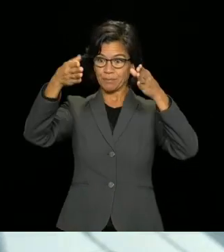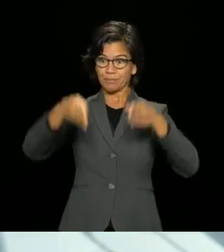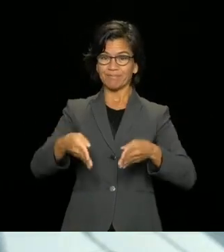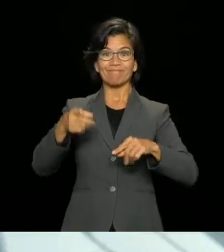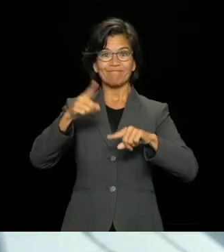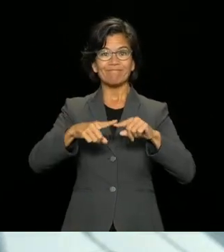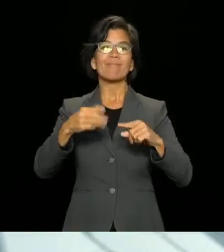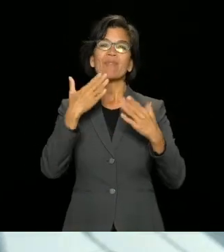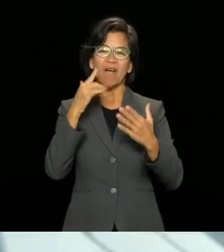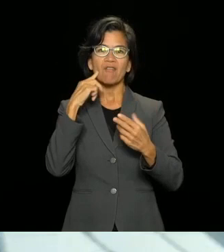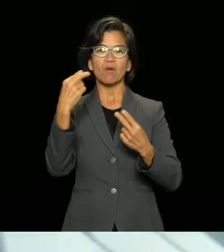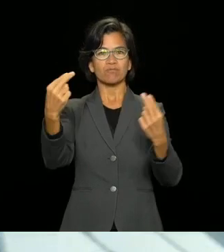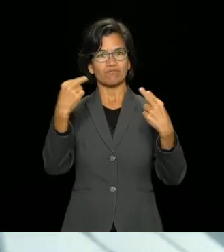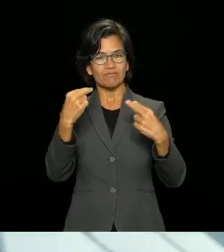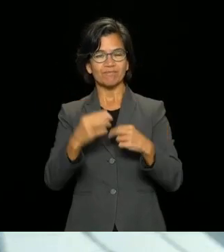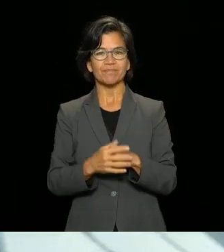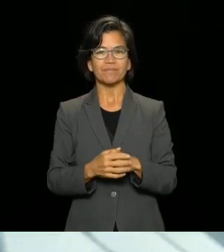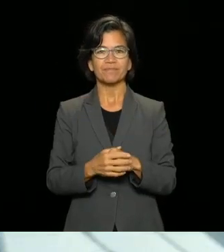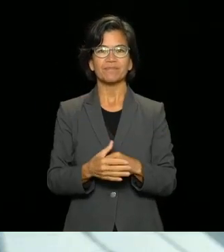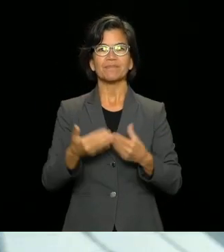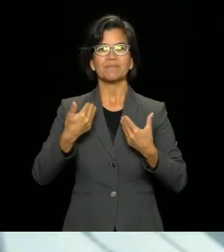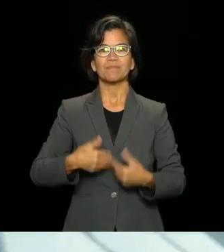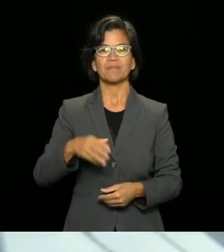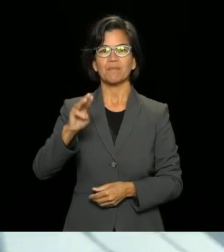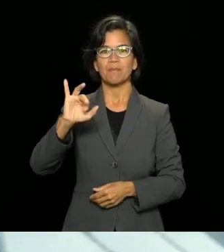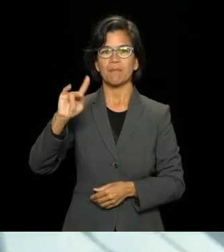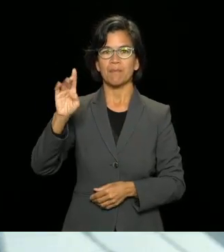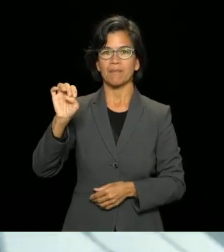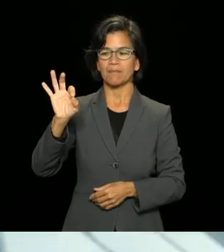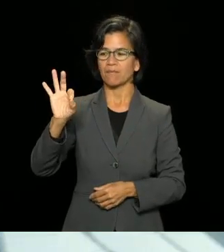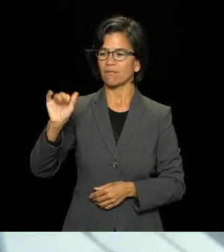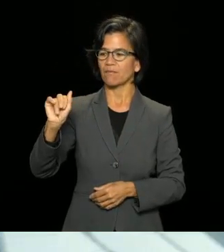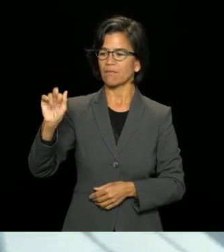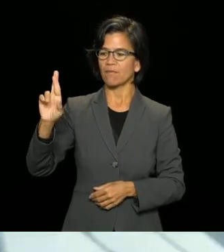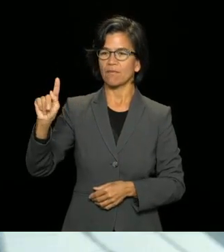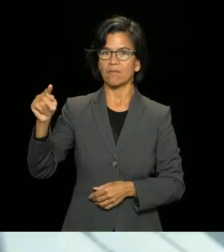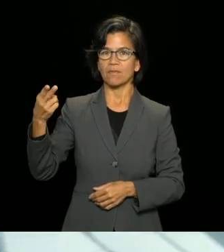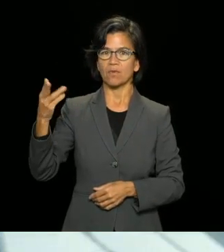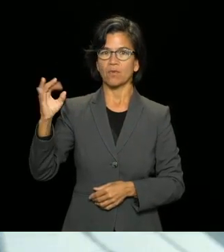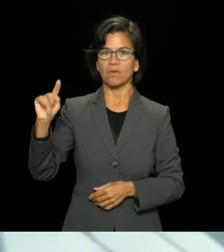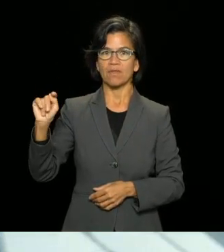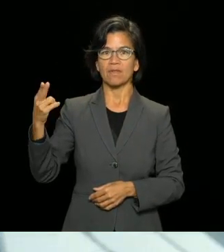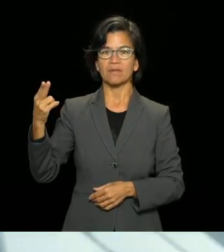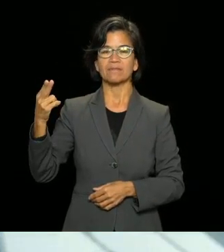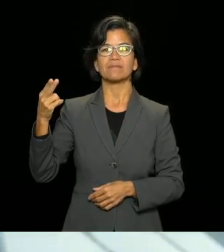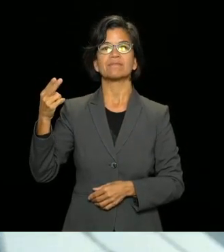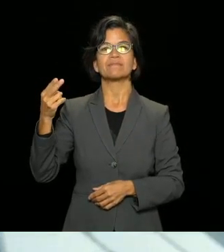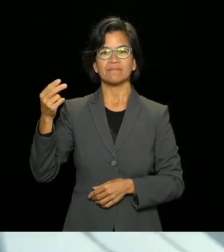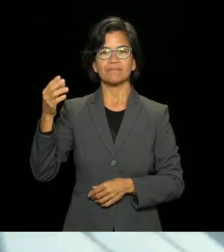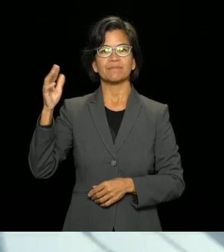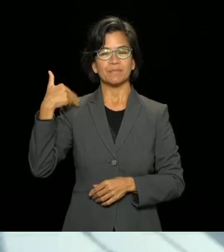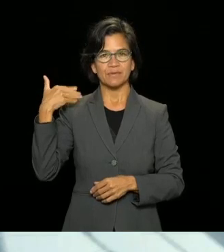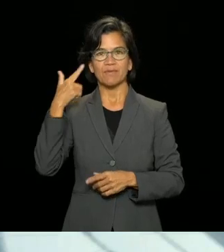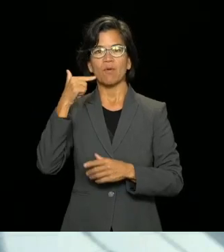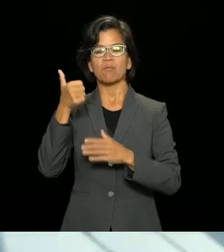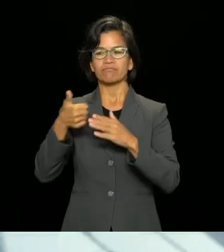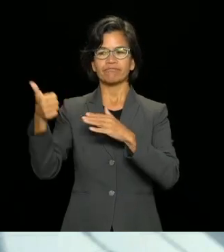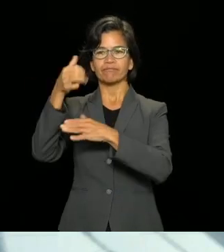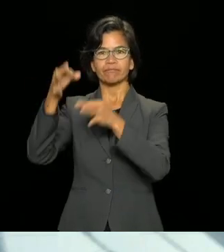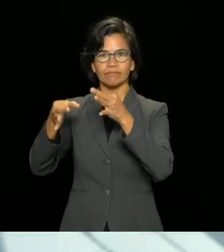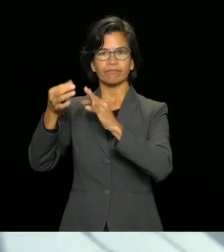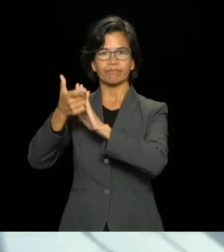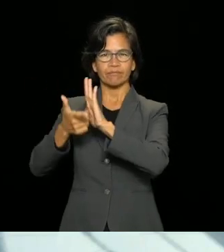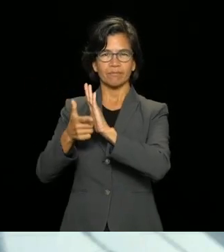Mike Farnworth, BC's Minister of Public Safety and Solicitor General. And first, I'd like to gratefully acknowledge that we are gathered on the